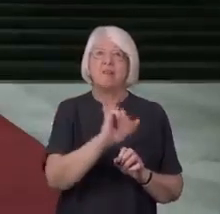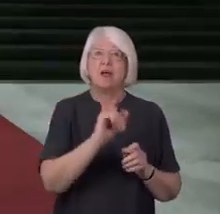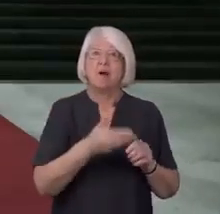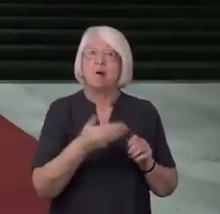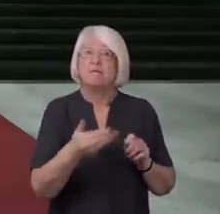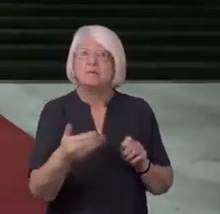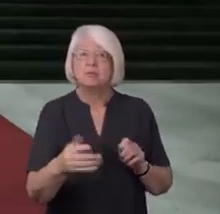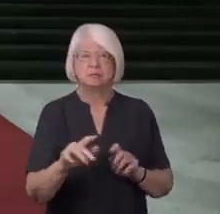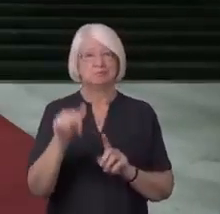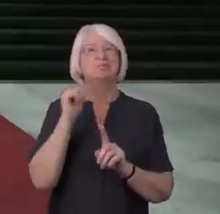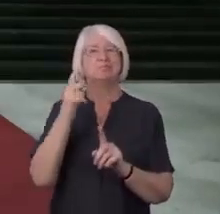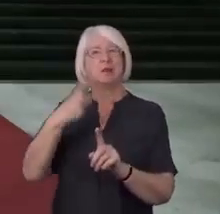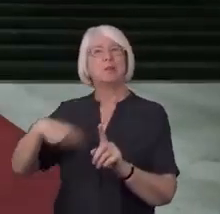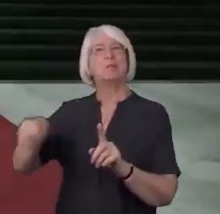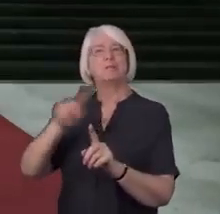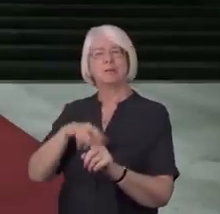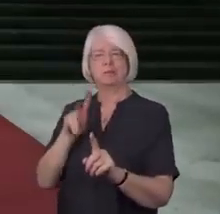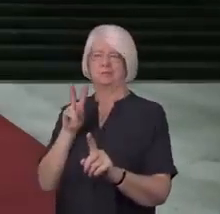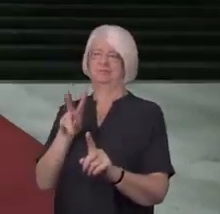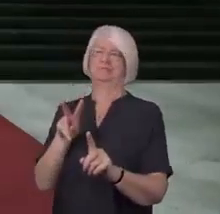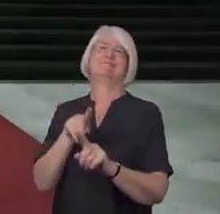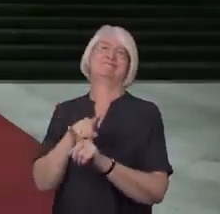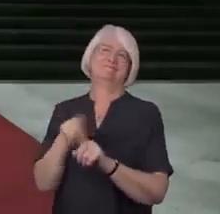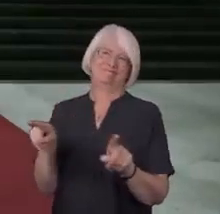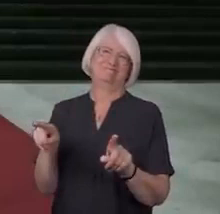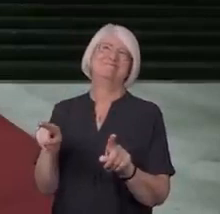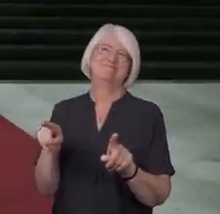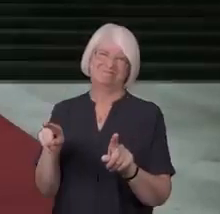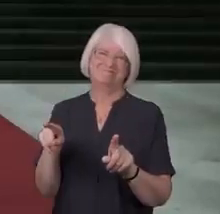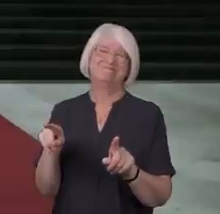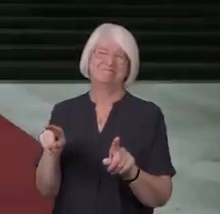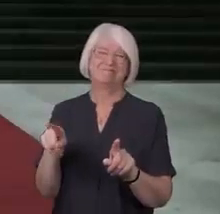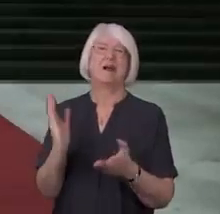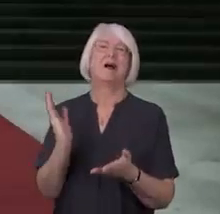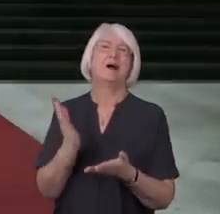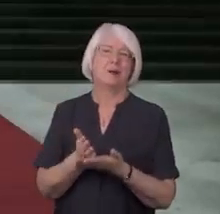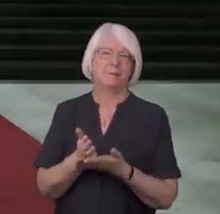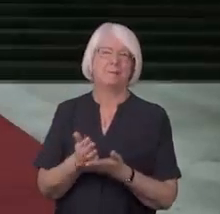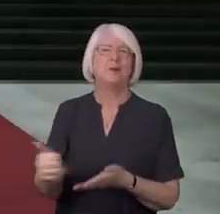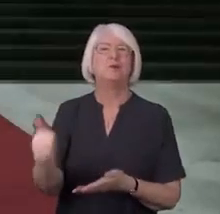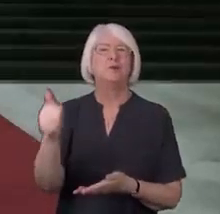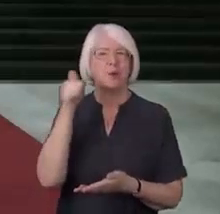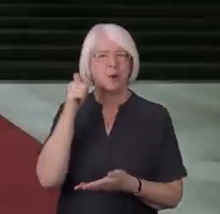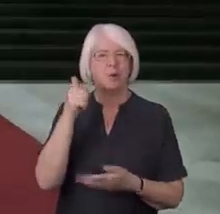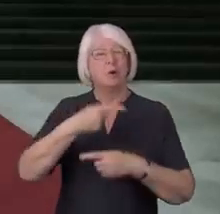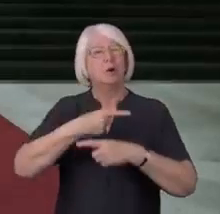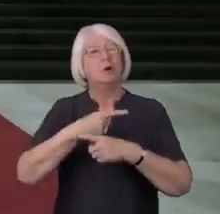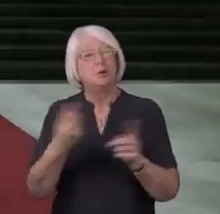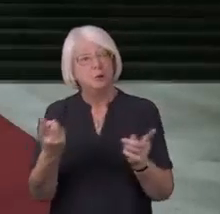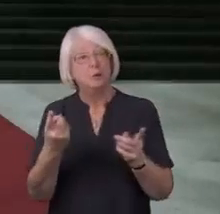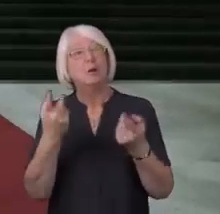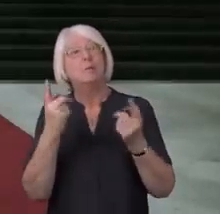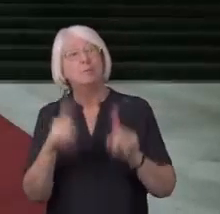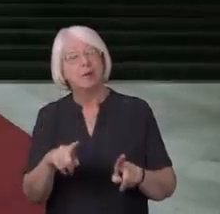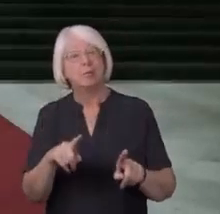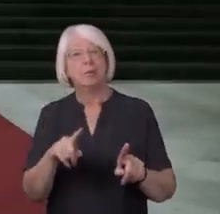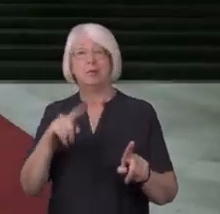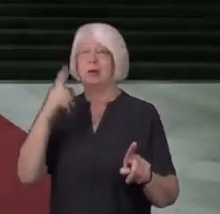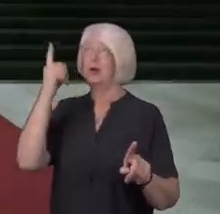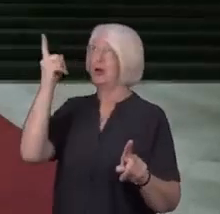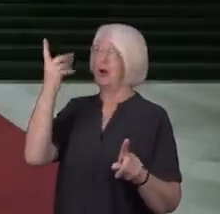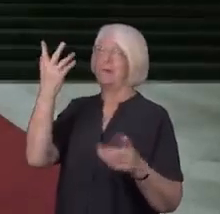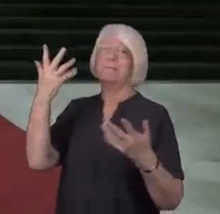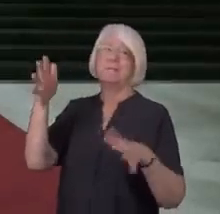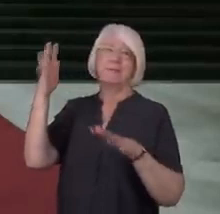among the peoples. All who see them shall acknowledge that they are a people whom the